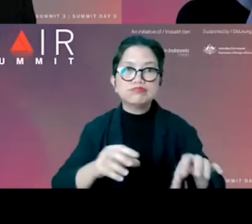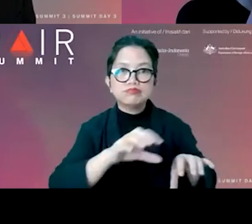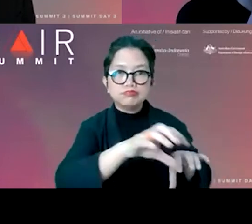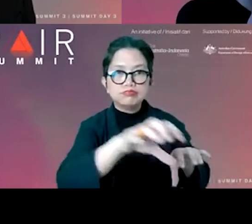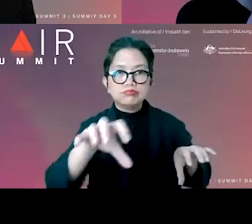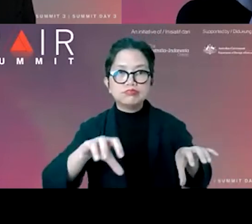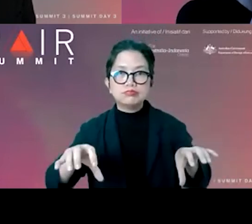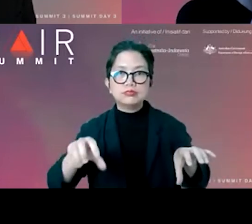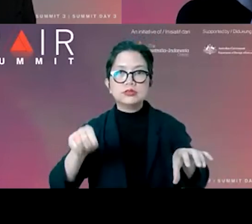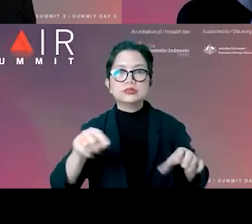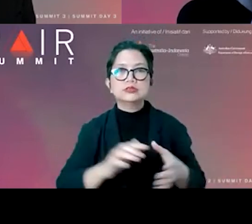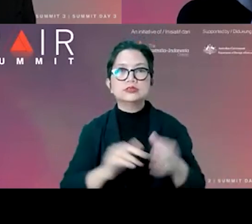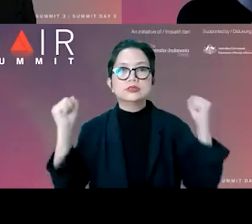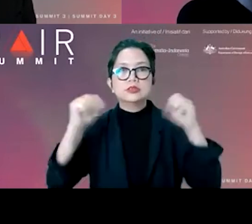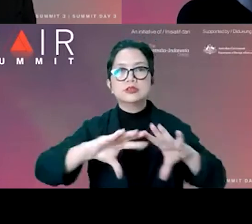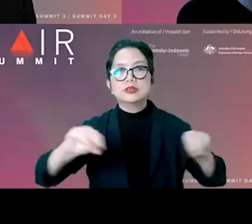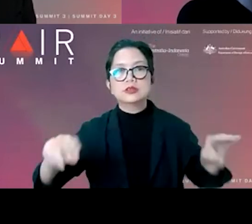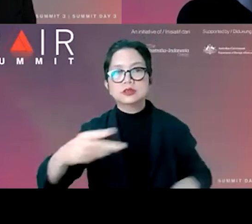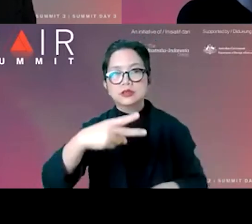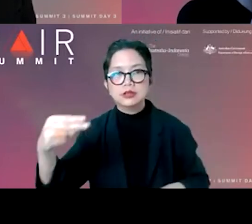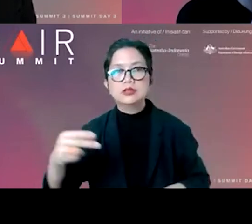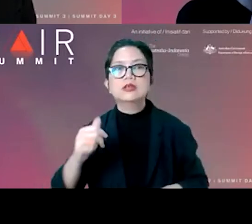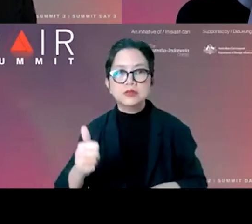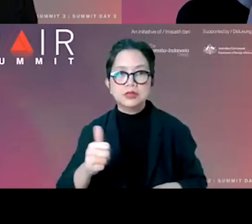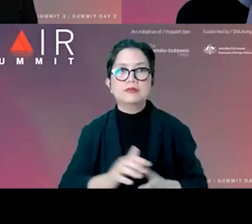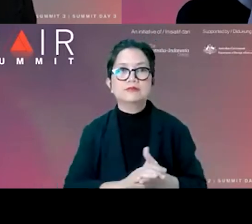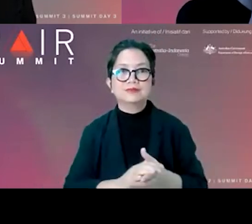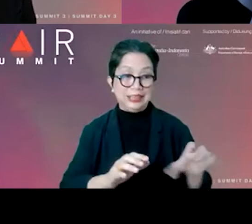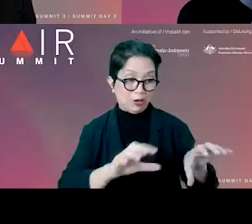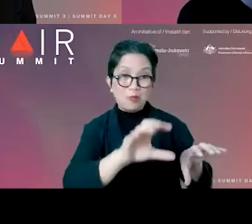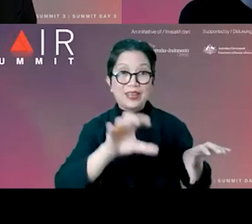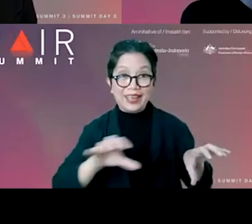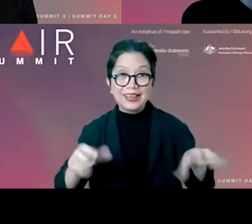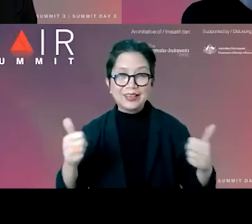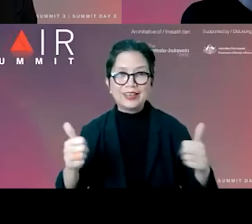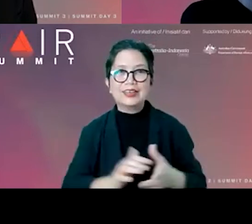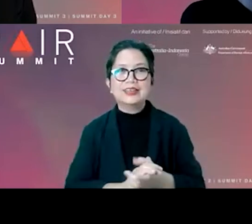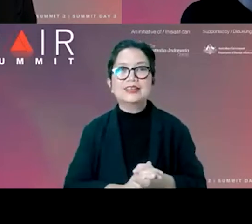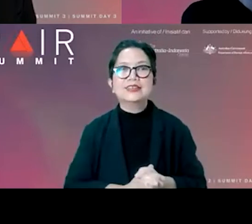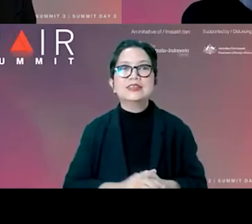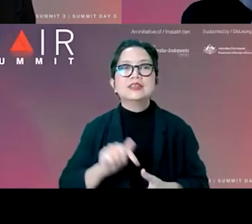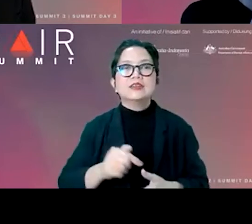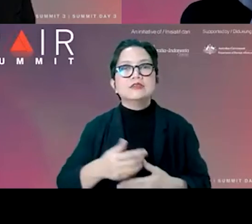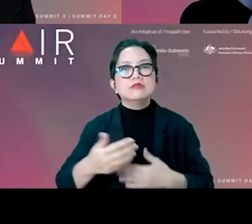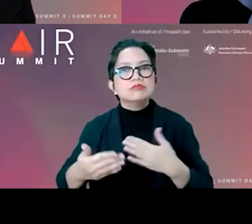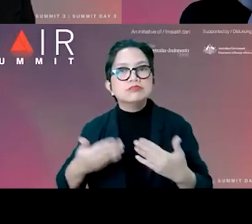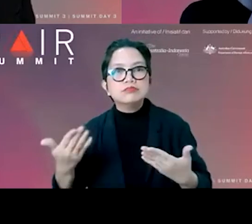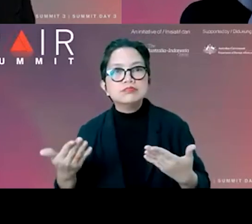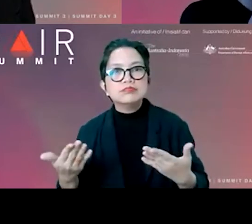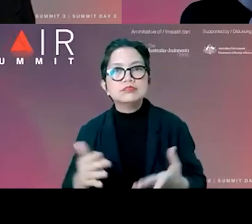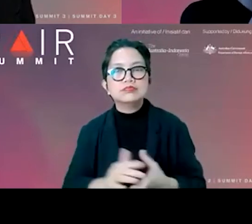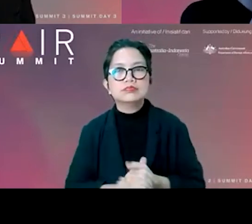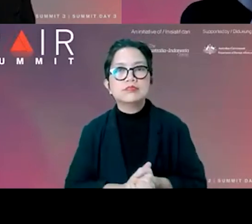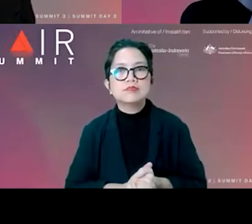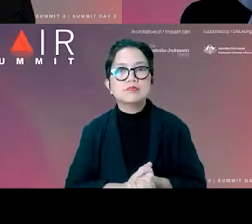be classified as that. So I think that often in those areas, it's around the agriculture, wholesale, retail trade and manufacturing,